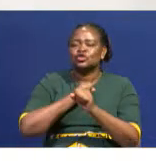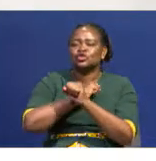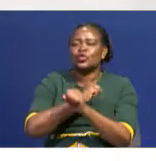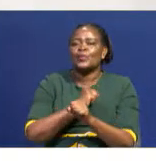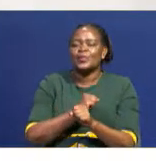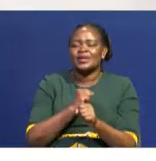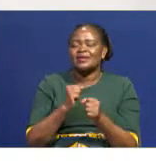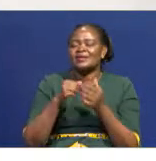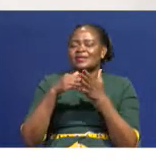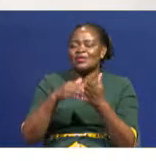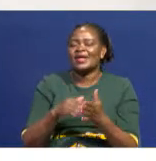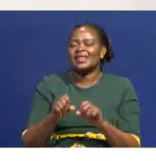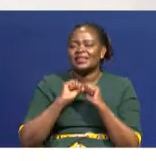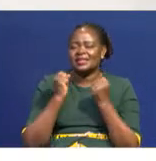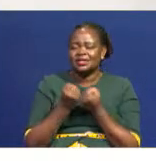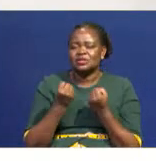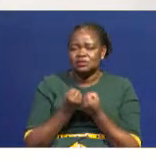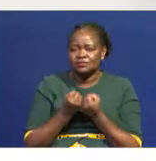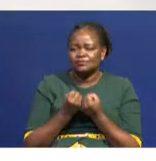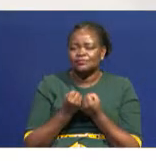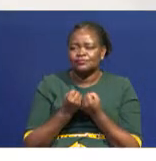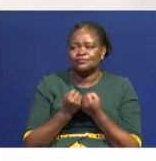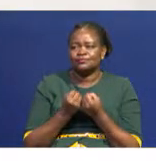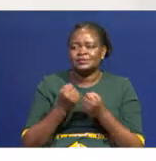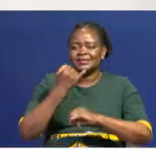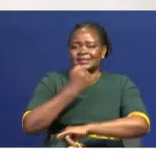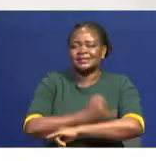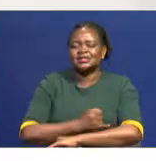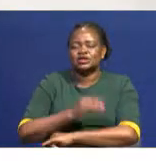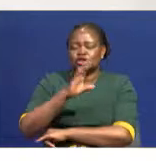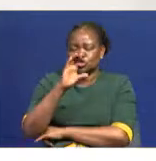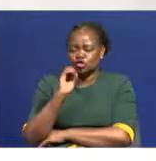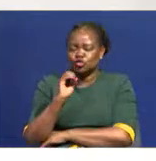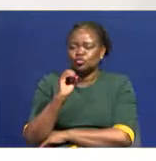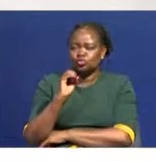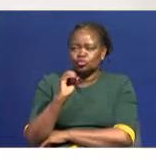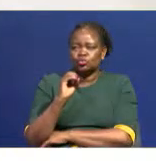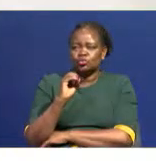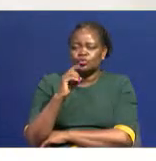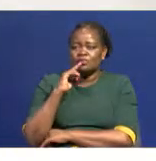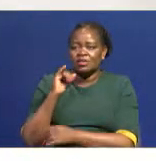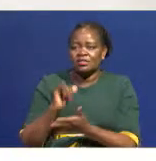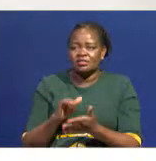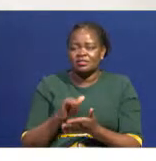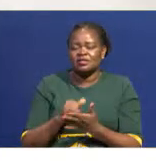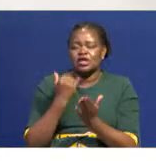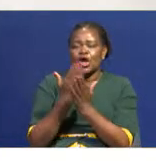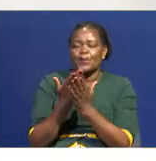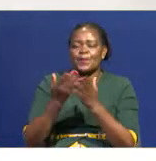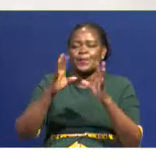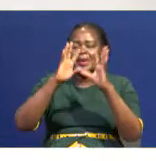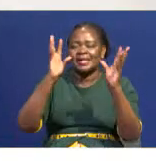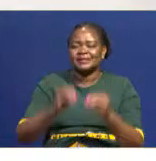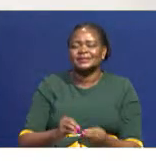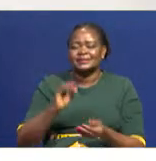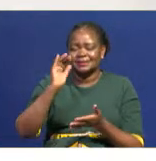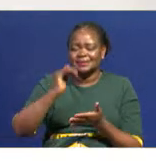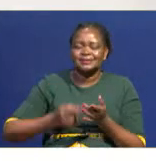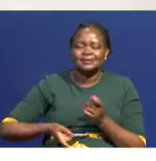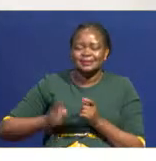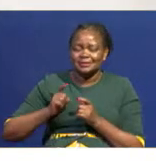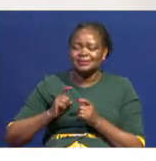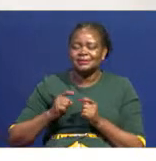the vulnerable in society. The Institute CEO's James Muragori says the proposed budget cuts in key